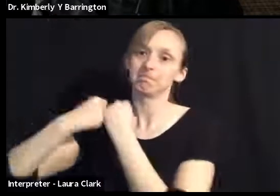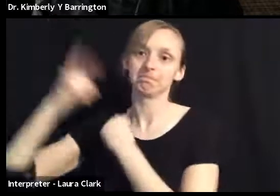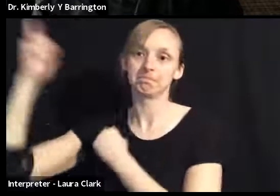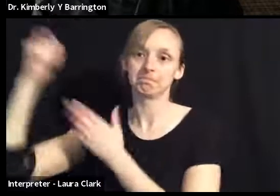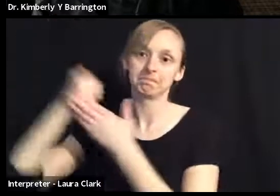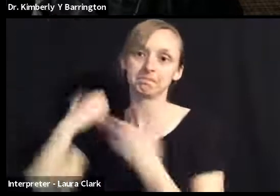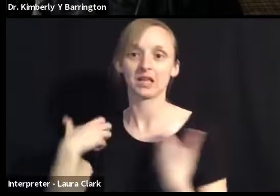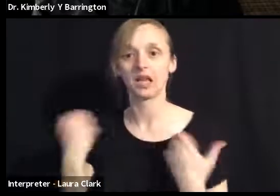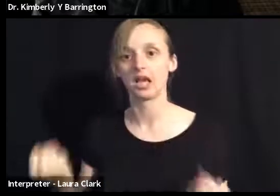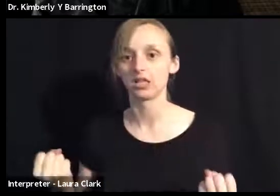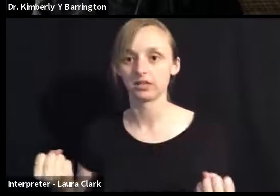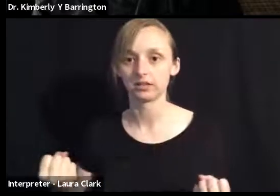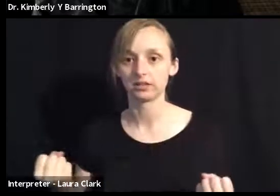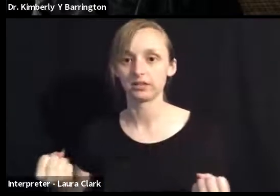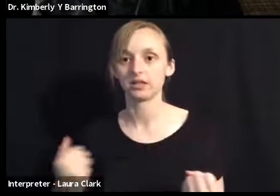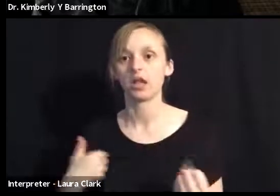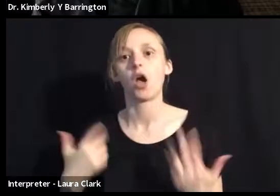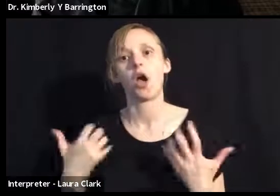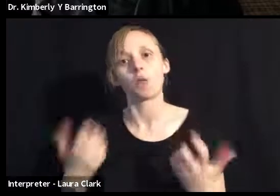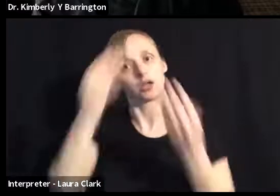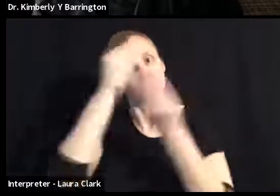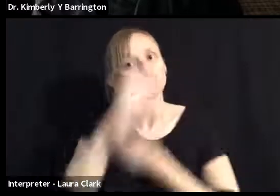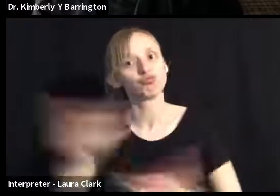that. I want to be that. So